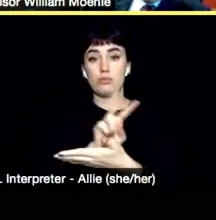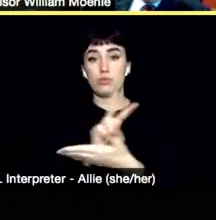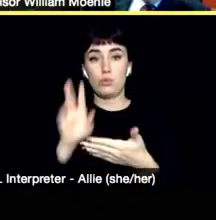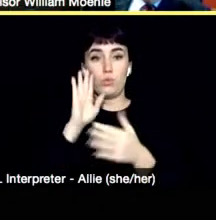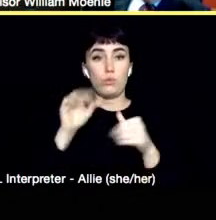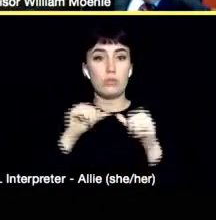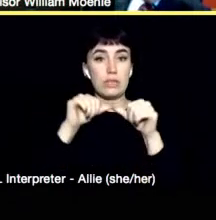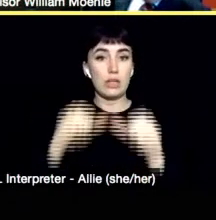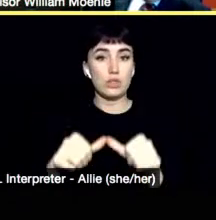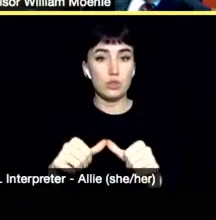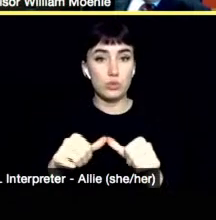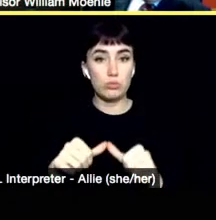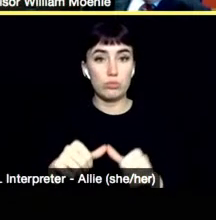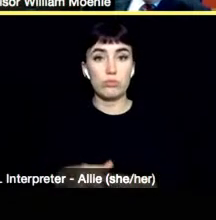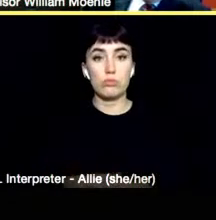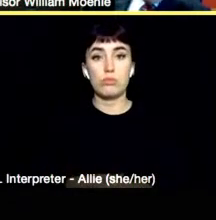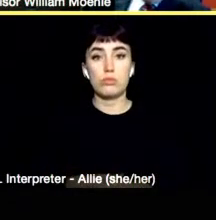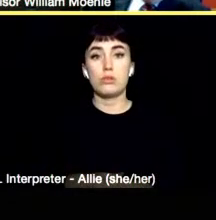have